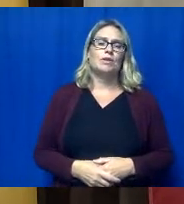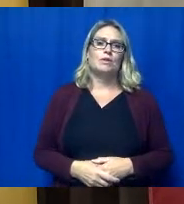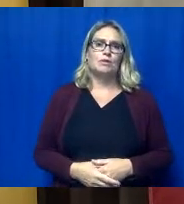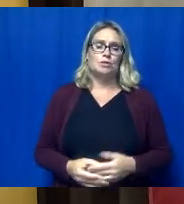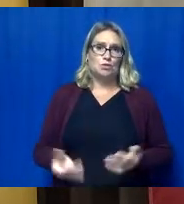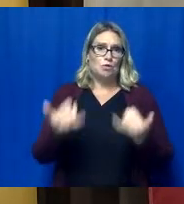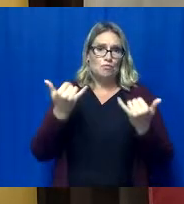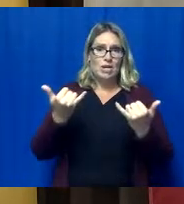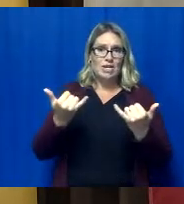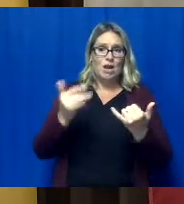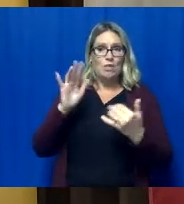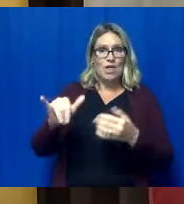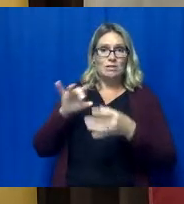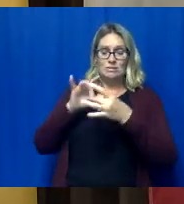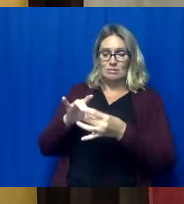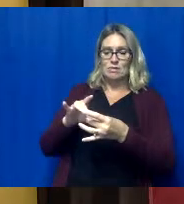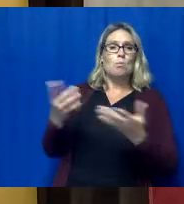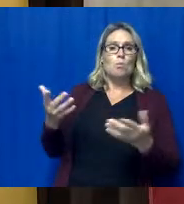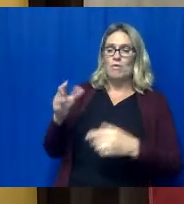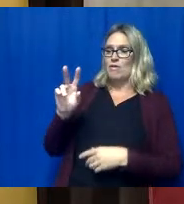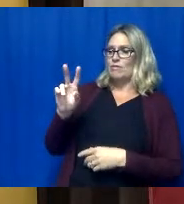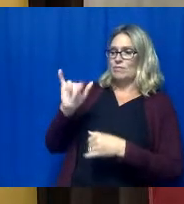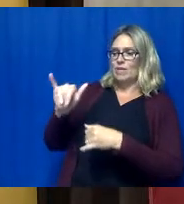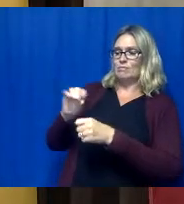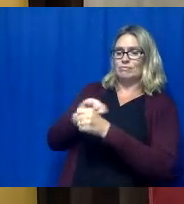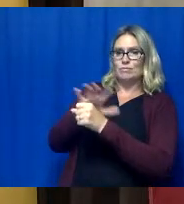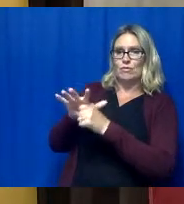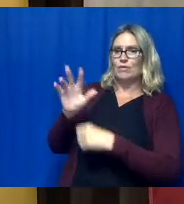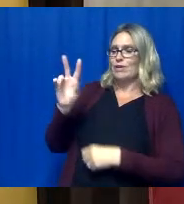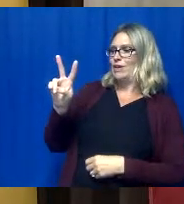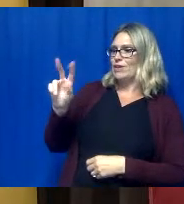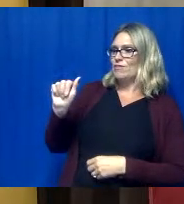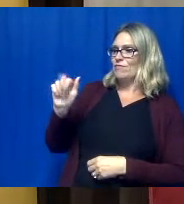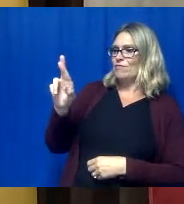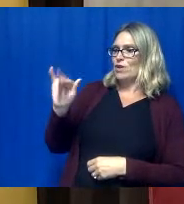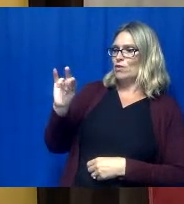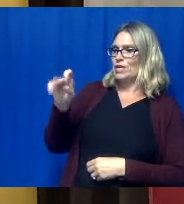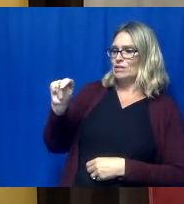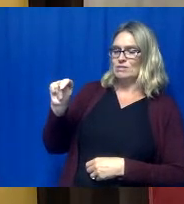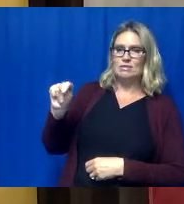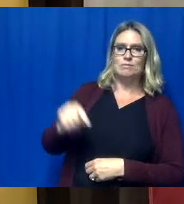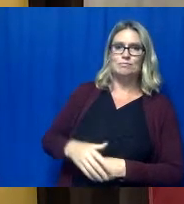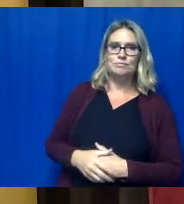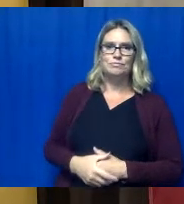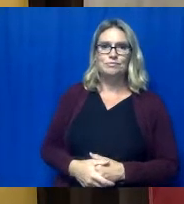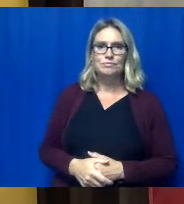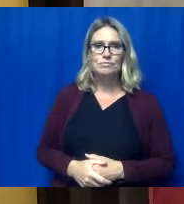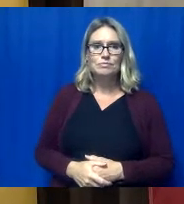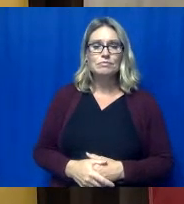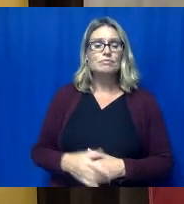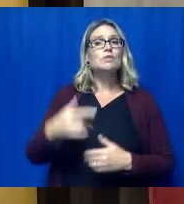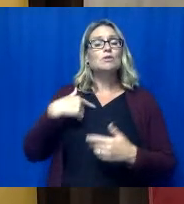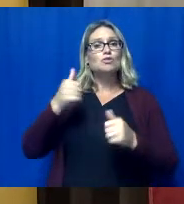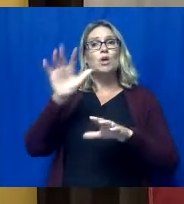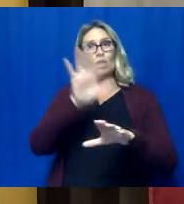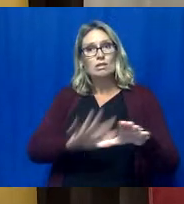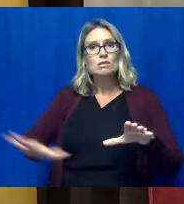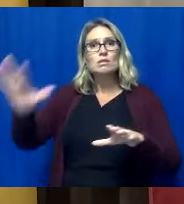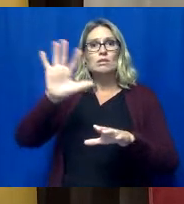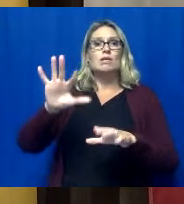variant. So I guess achieving a level of 90% in the entire